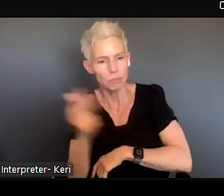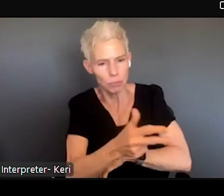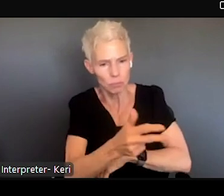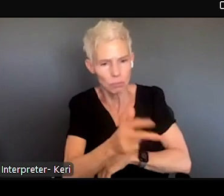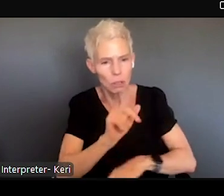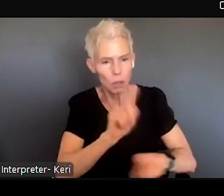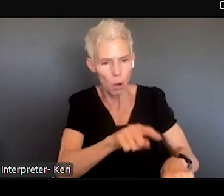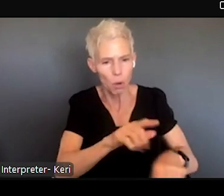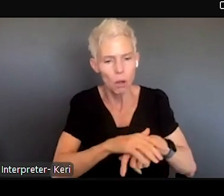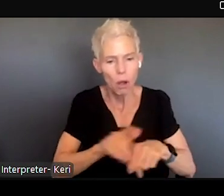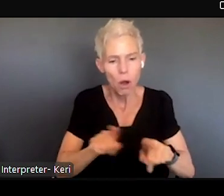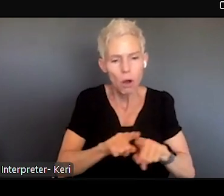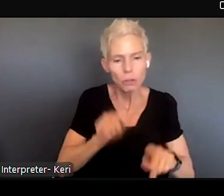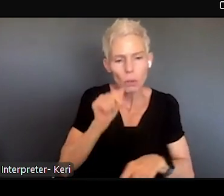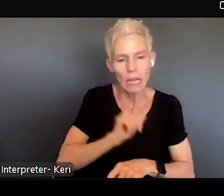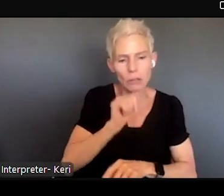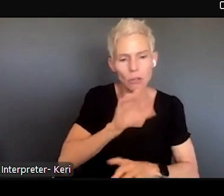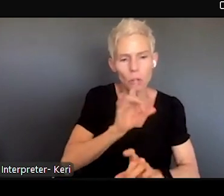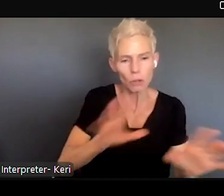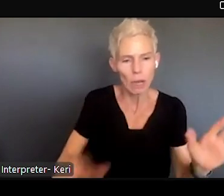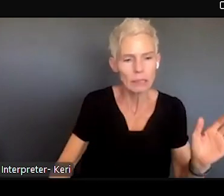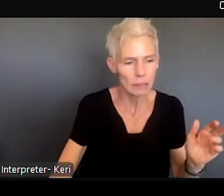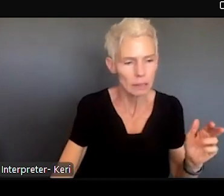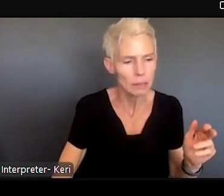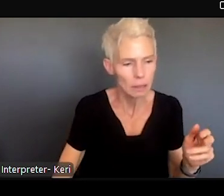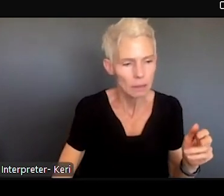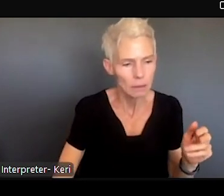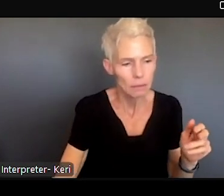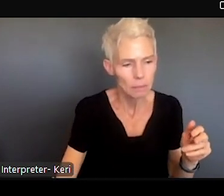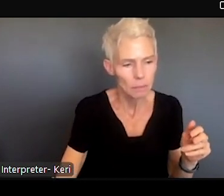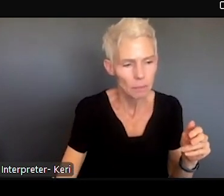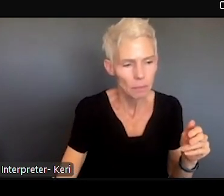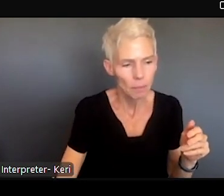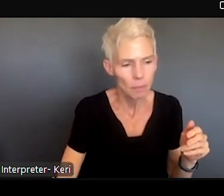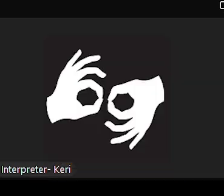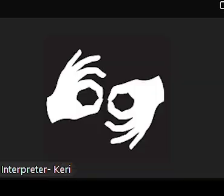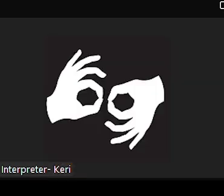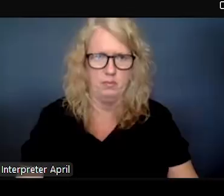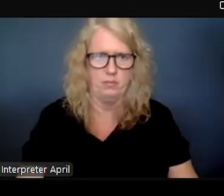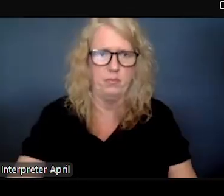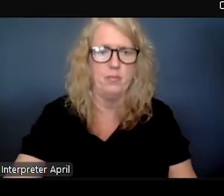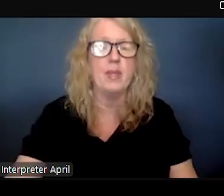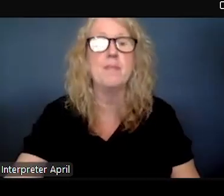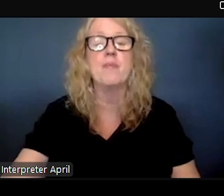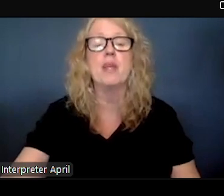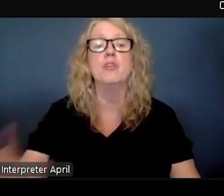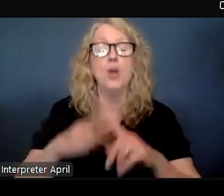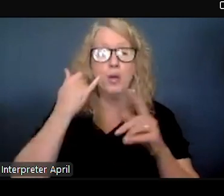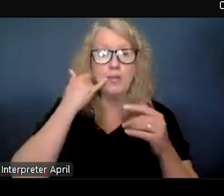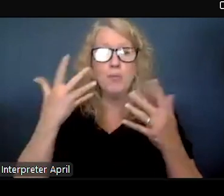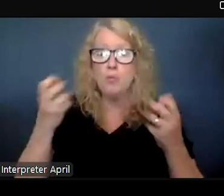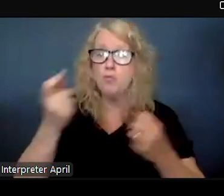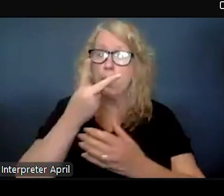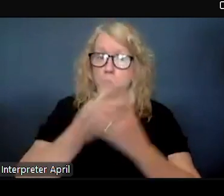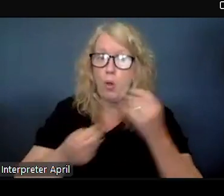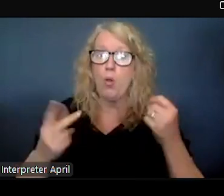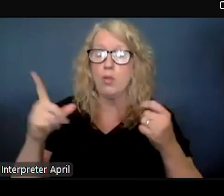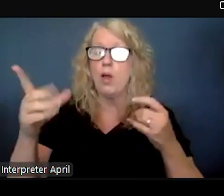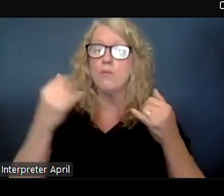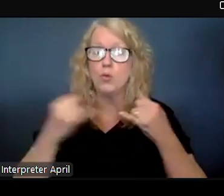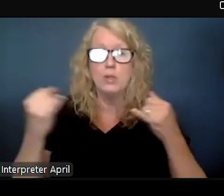have an Arizona crisis line if someone wants to call directly. And then both of those